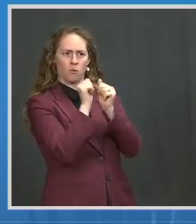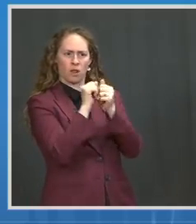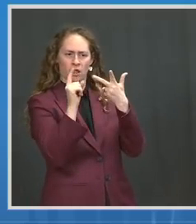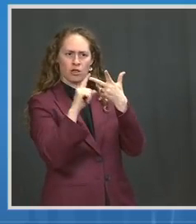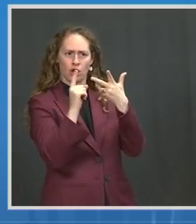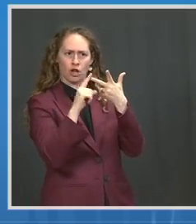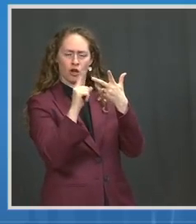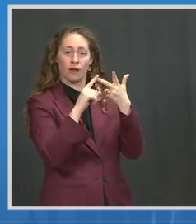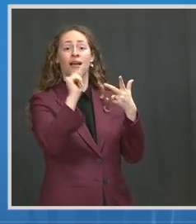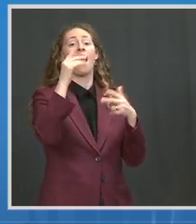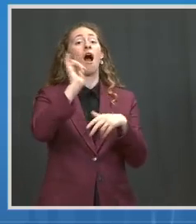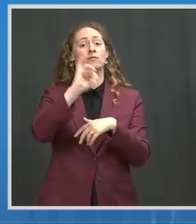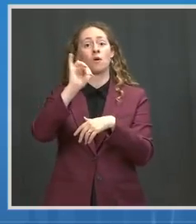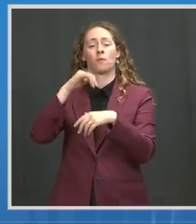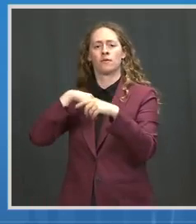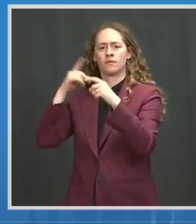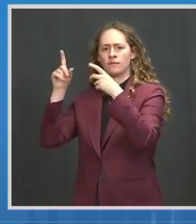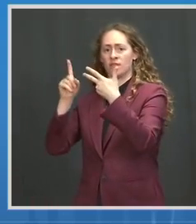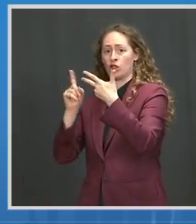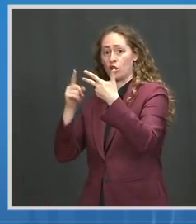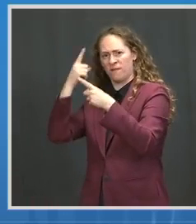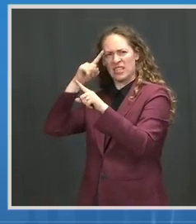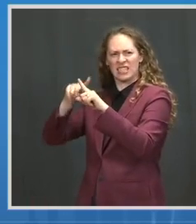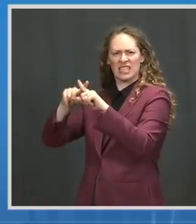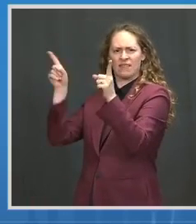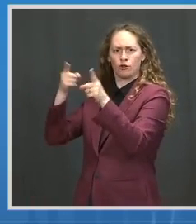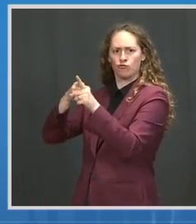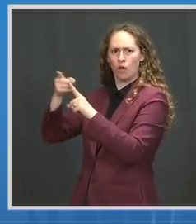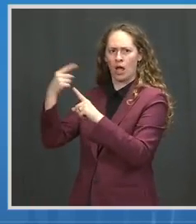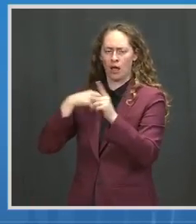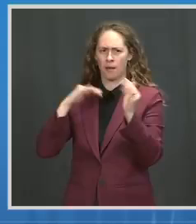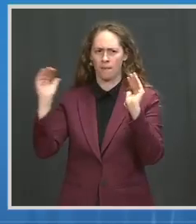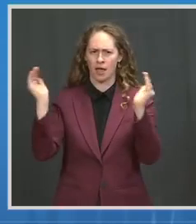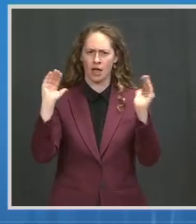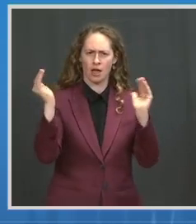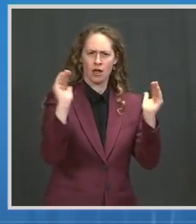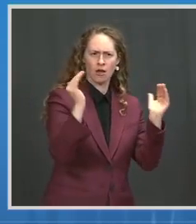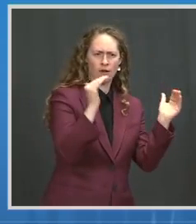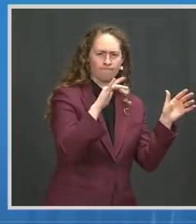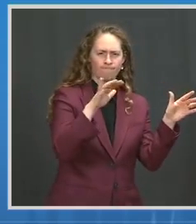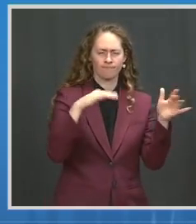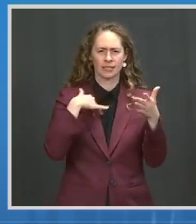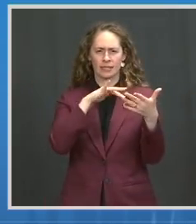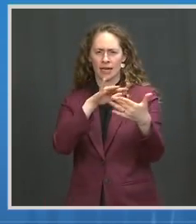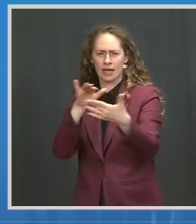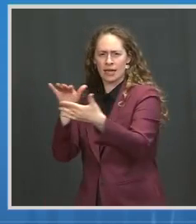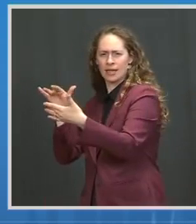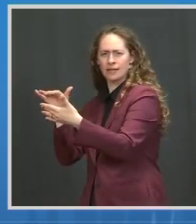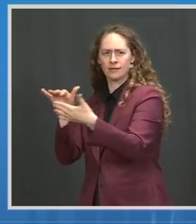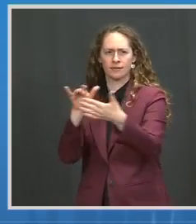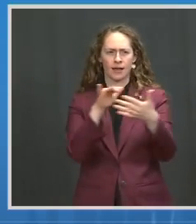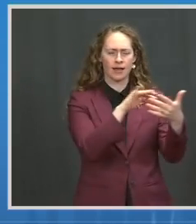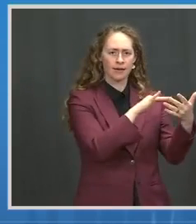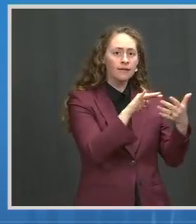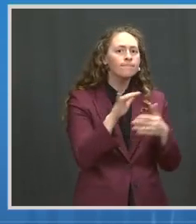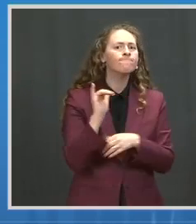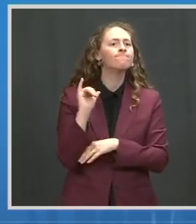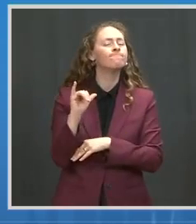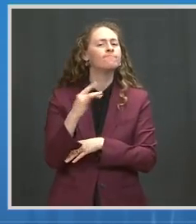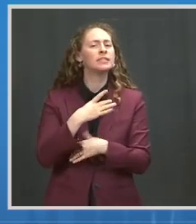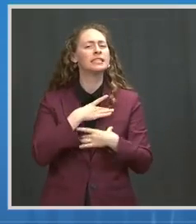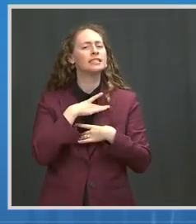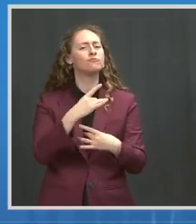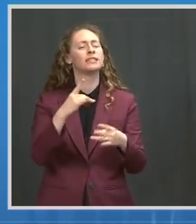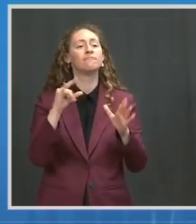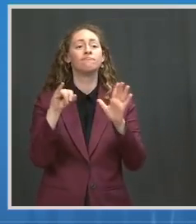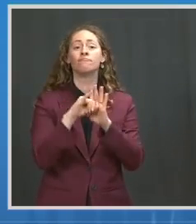are approaching both of those, but the one thing that we are noticing that's important is that the higher your